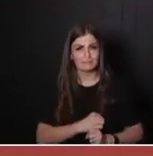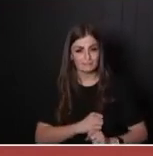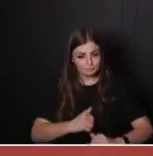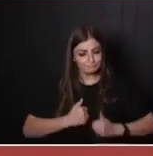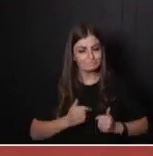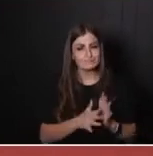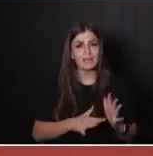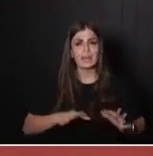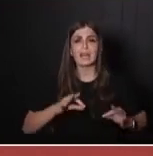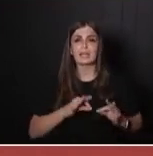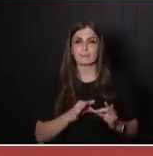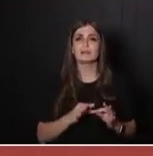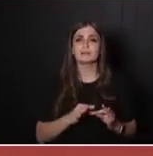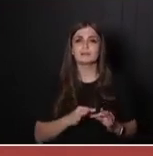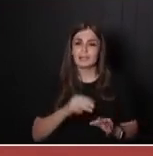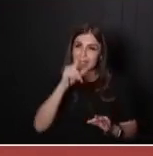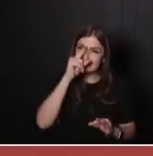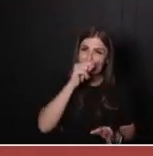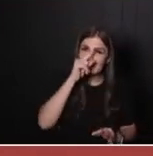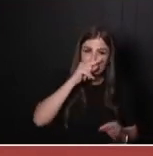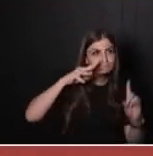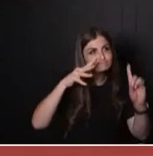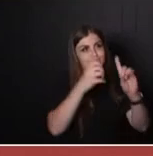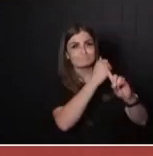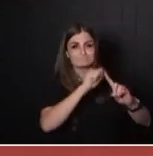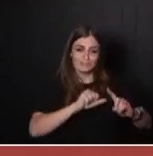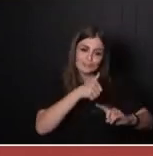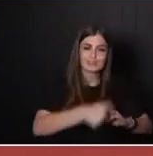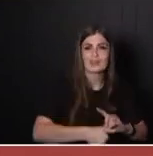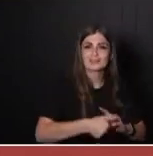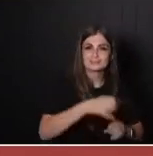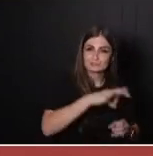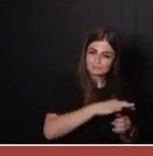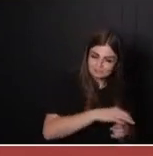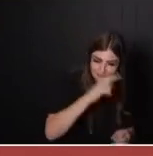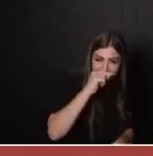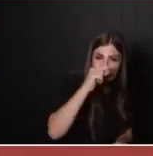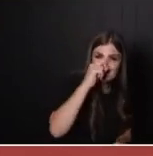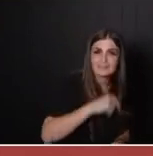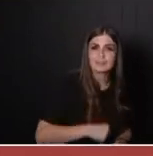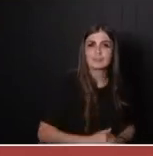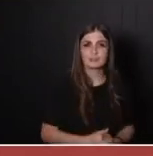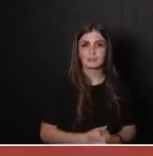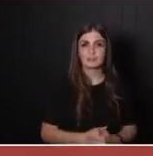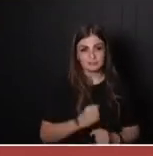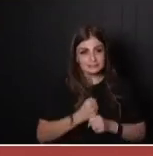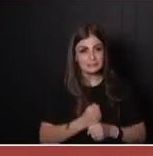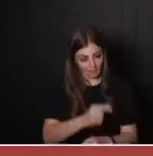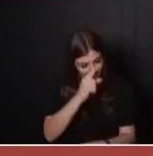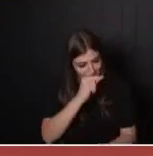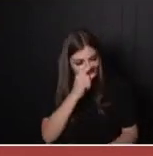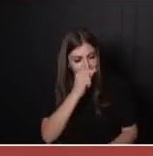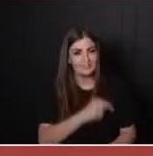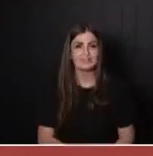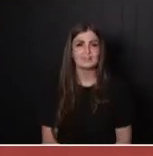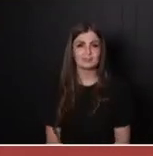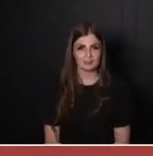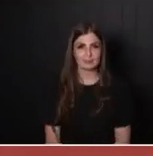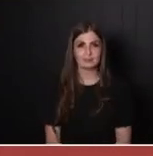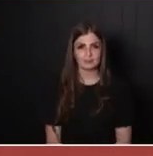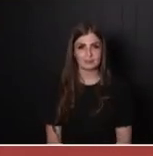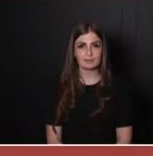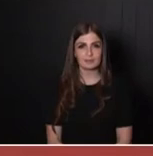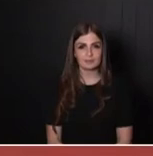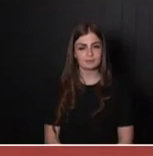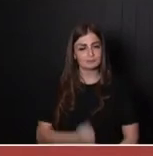Labor most assuredly can win the next election. Delegates, it can be done. And it's now